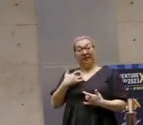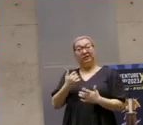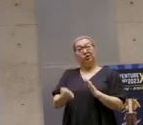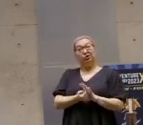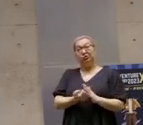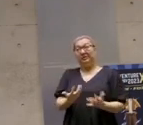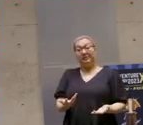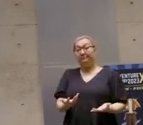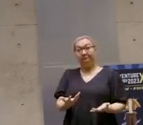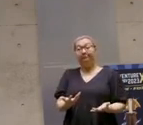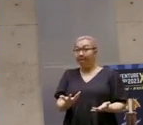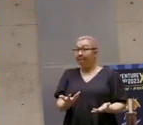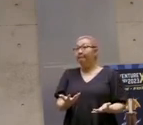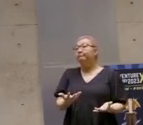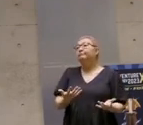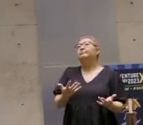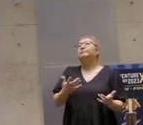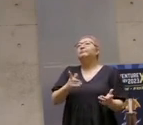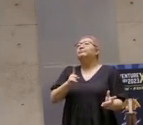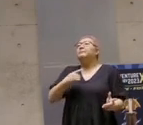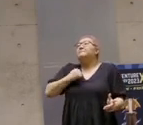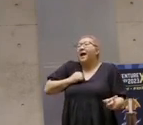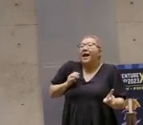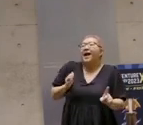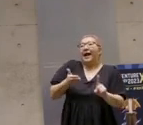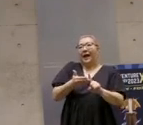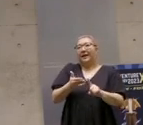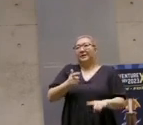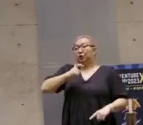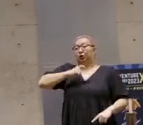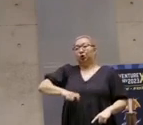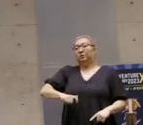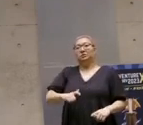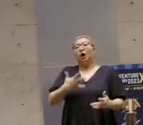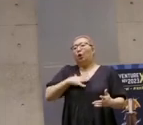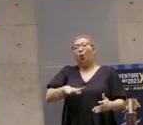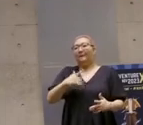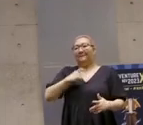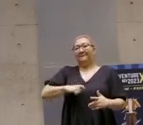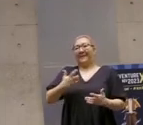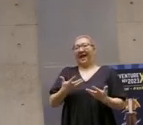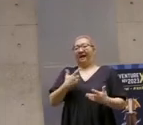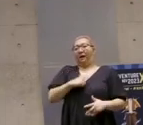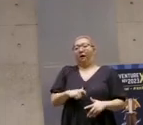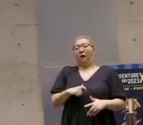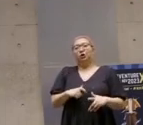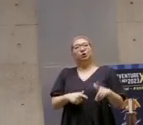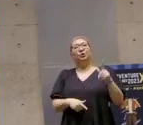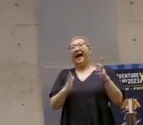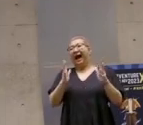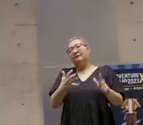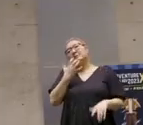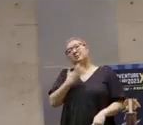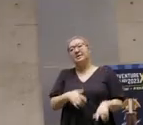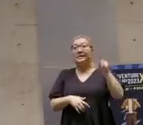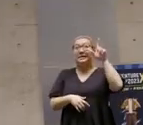manual hints. Because the moment they go to the manual hints, they've basically failed. Now, I do feel that